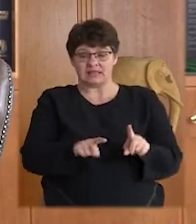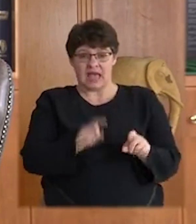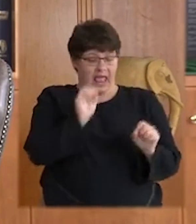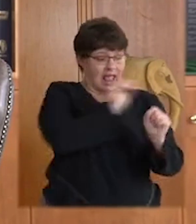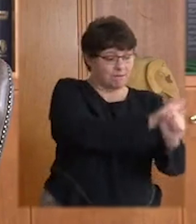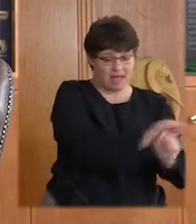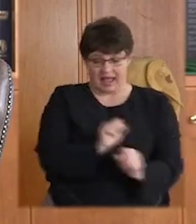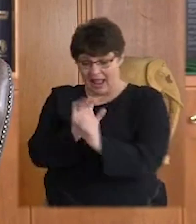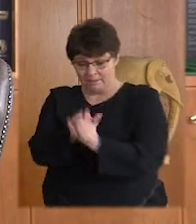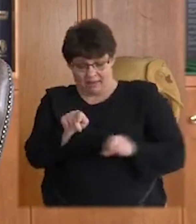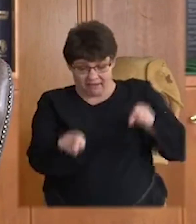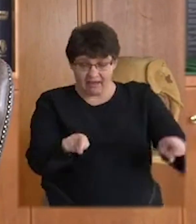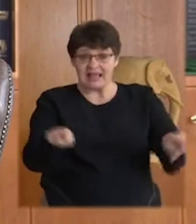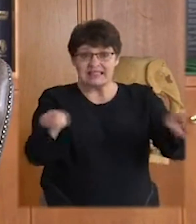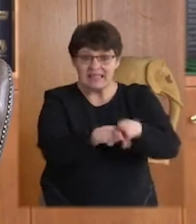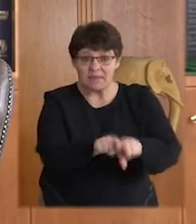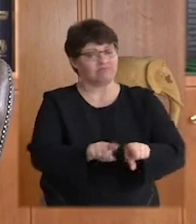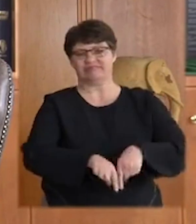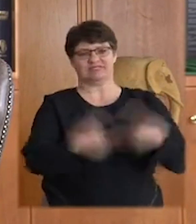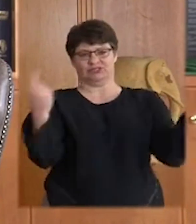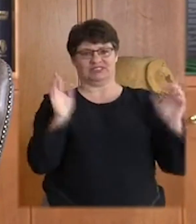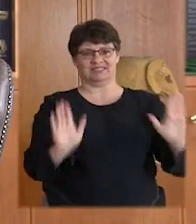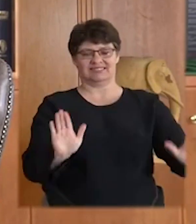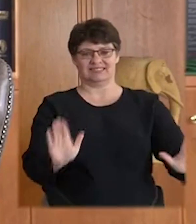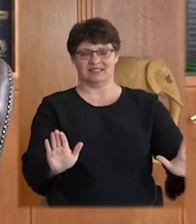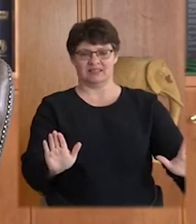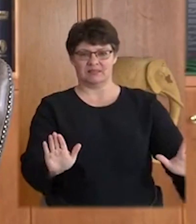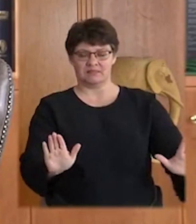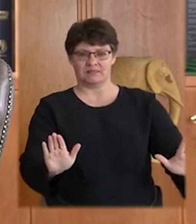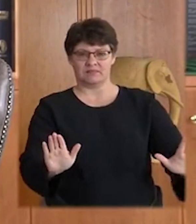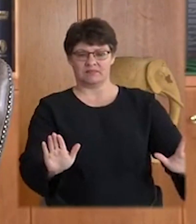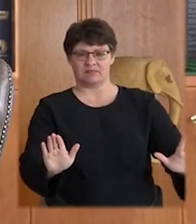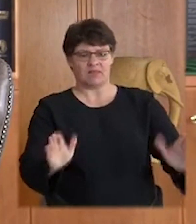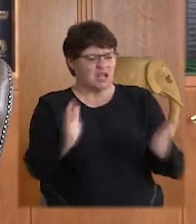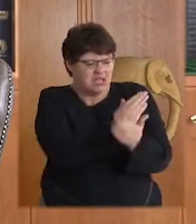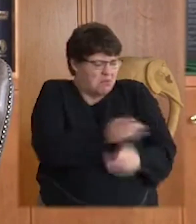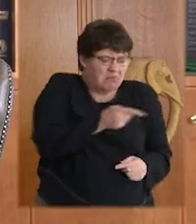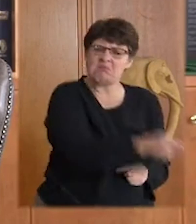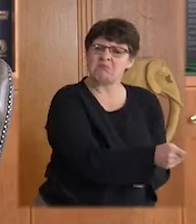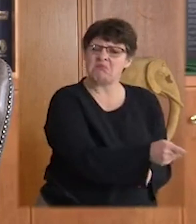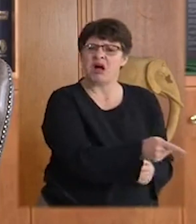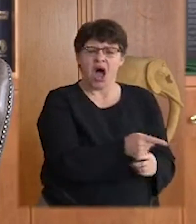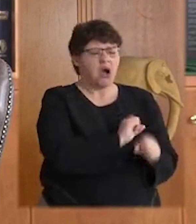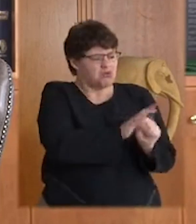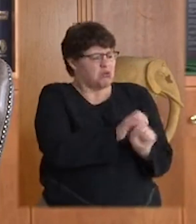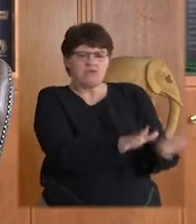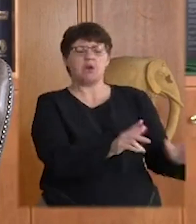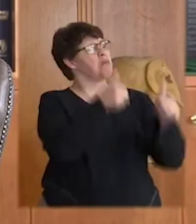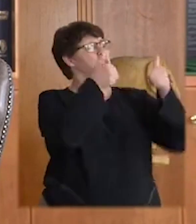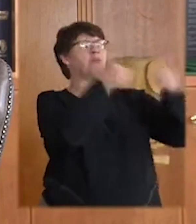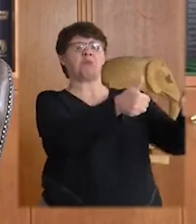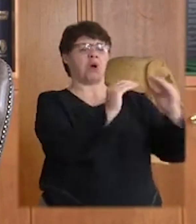same way by this pandemic. Some people have been able to endure the coronavirus